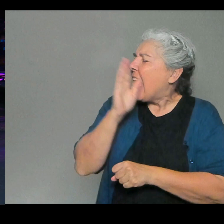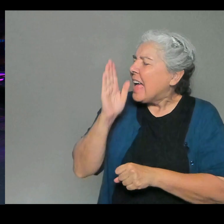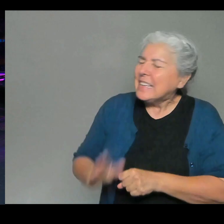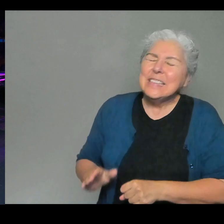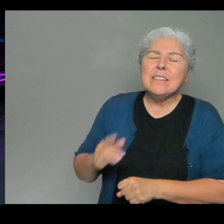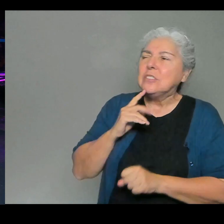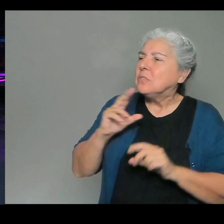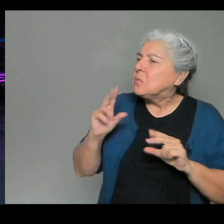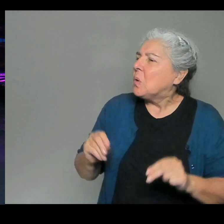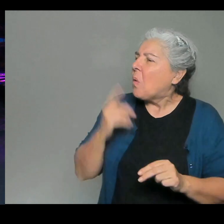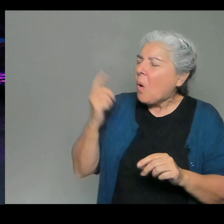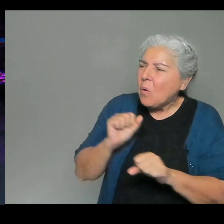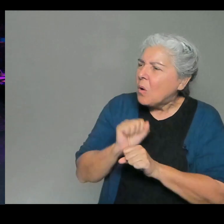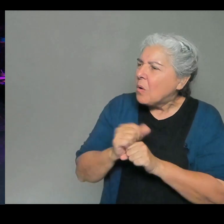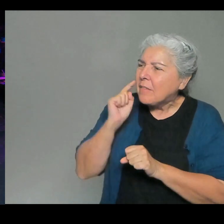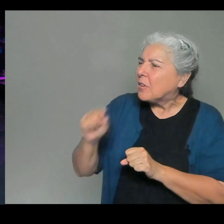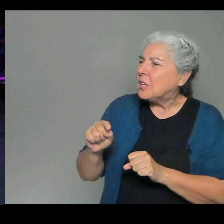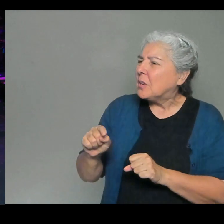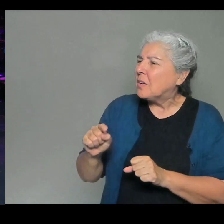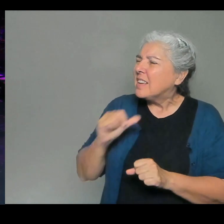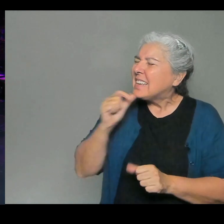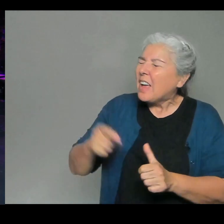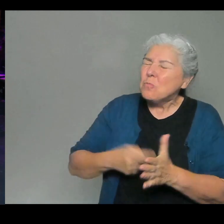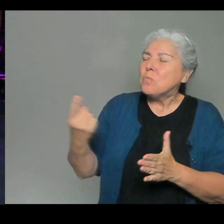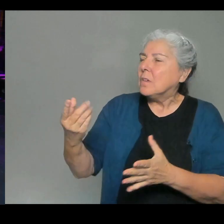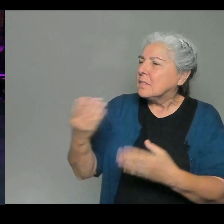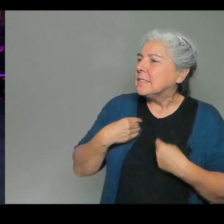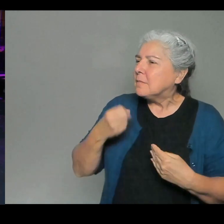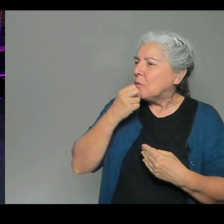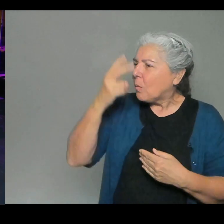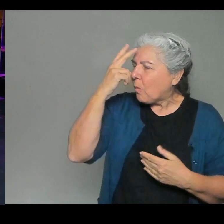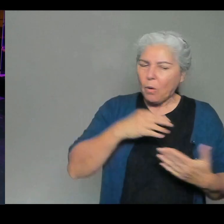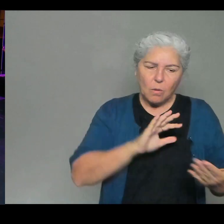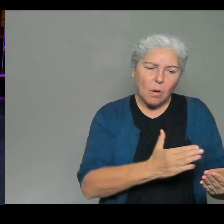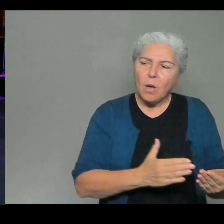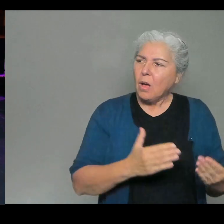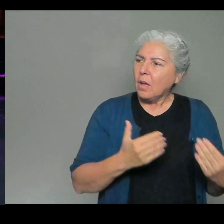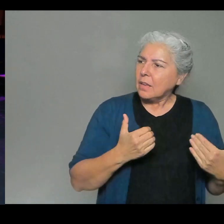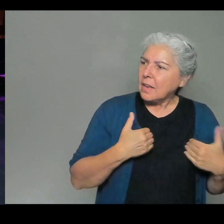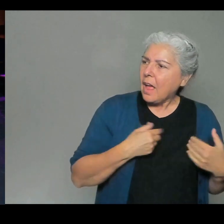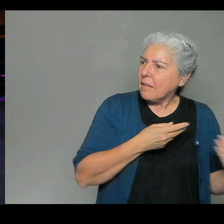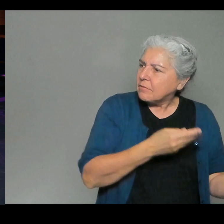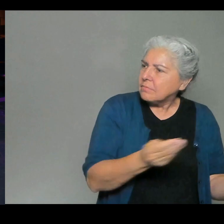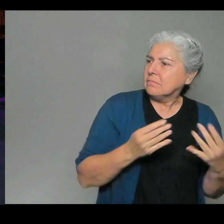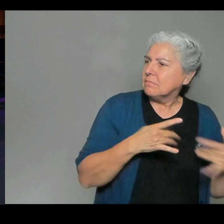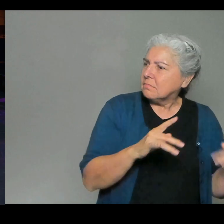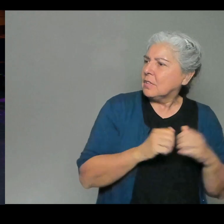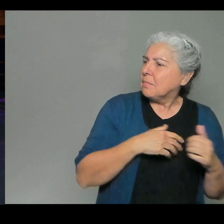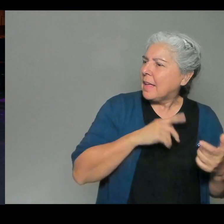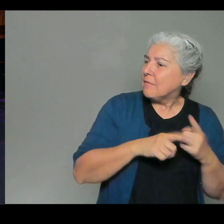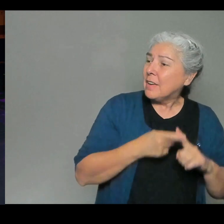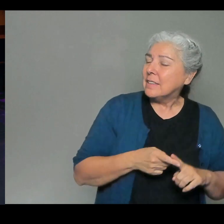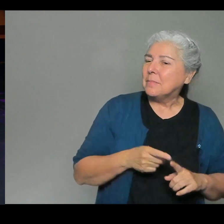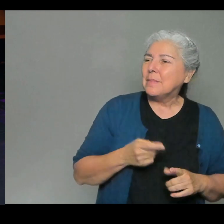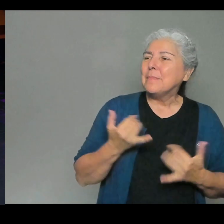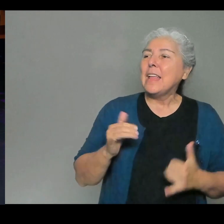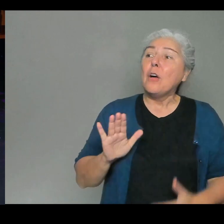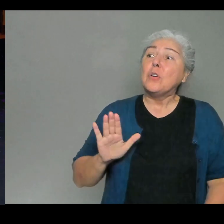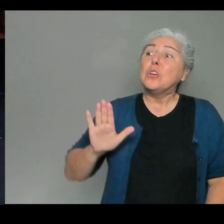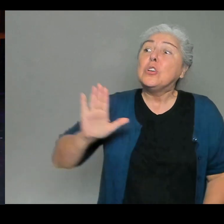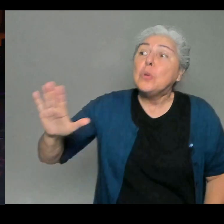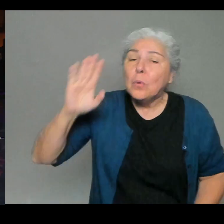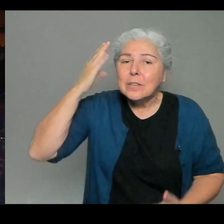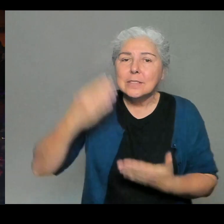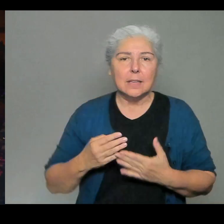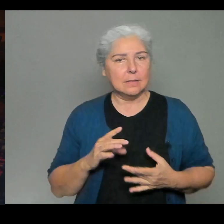never transgressed your commandment any time. Yet you never gave me a goat that I may make merry with my friends. But as soon as this